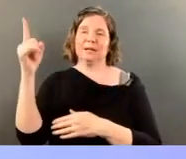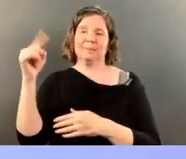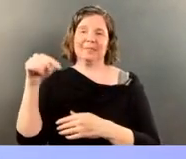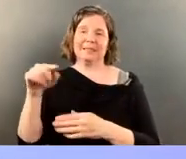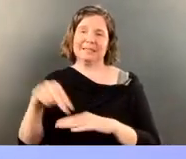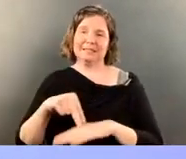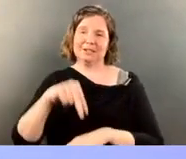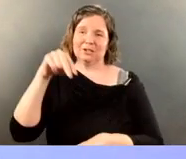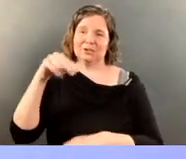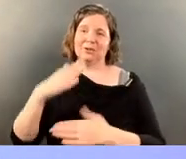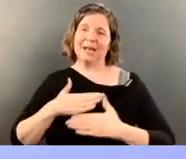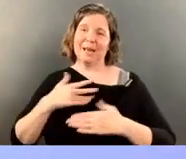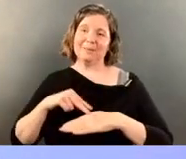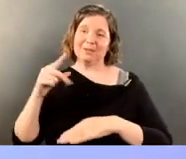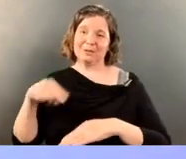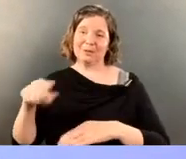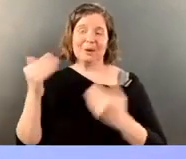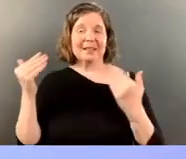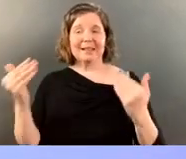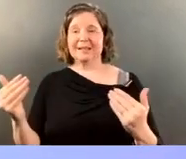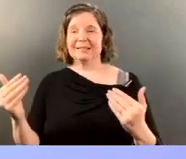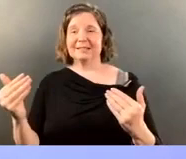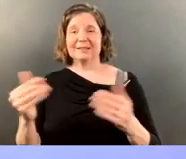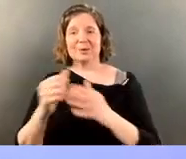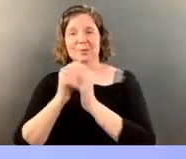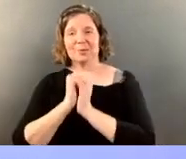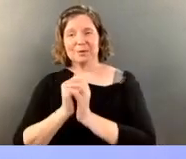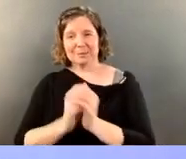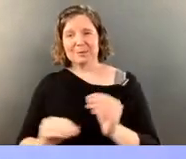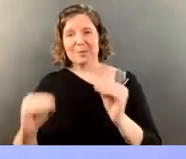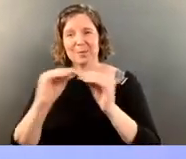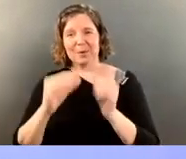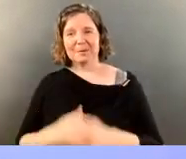Easter. Happy Easter to you. Let's worship some more.